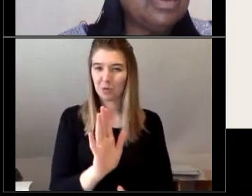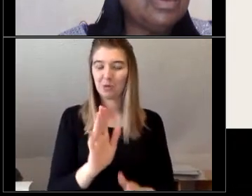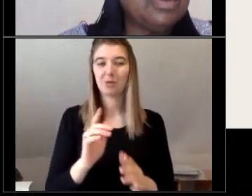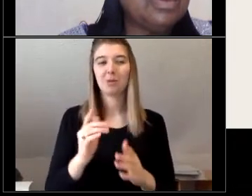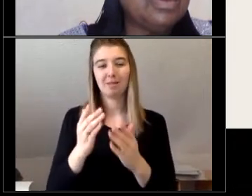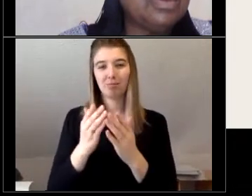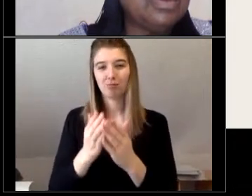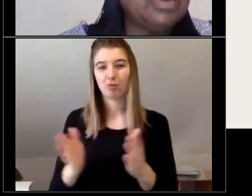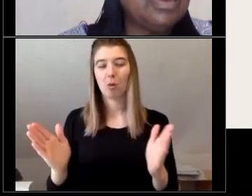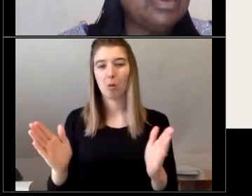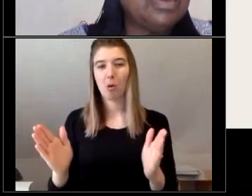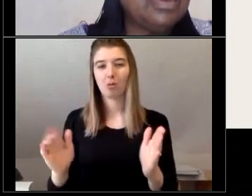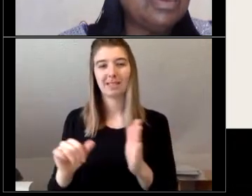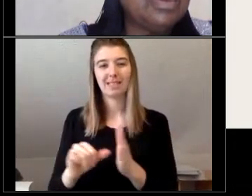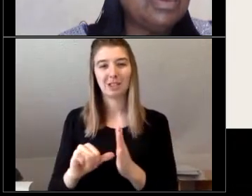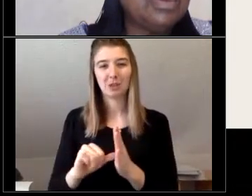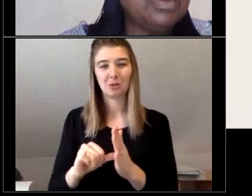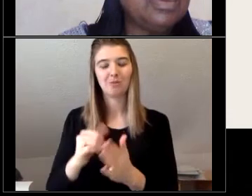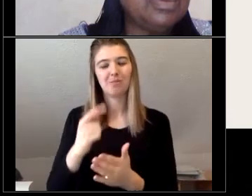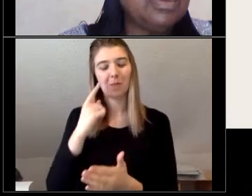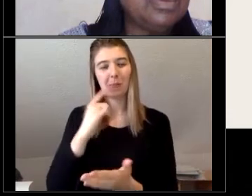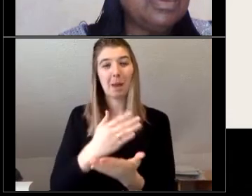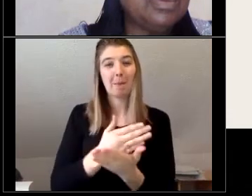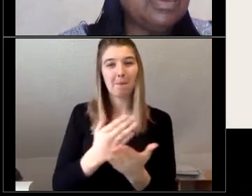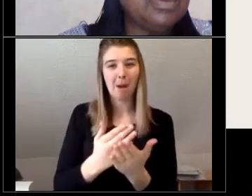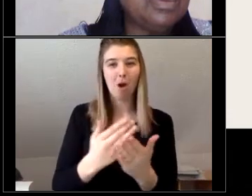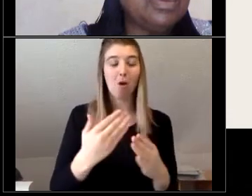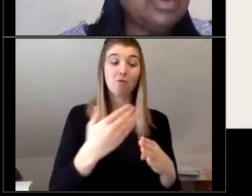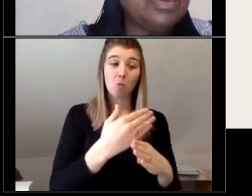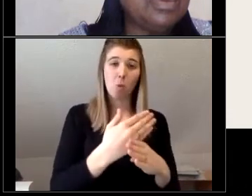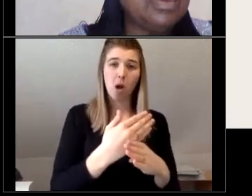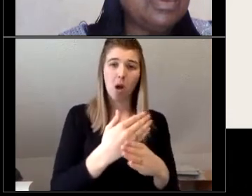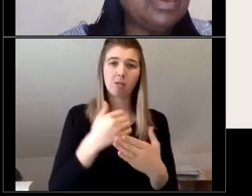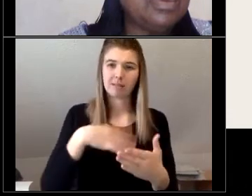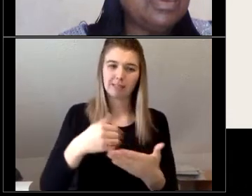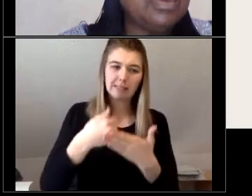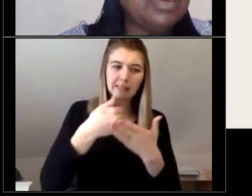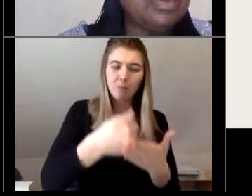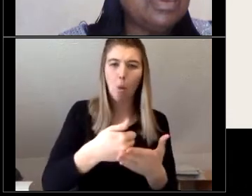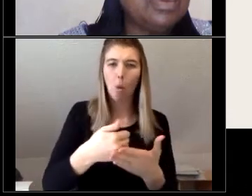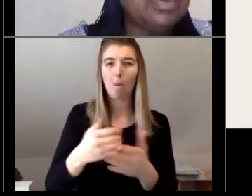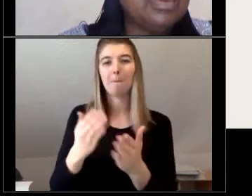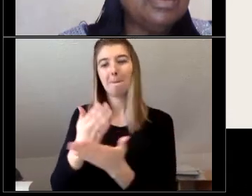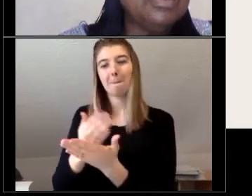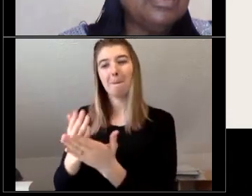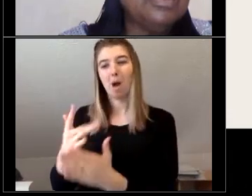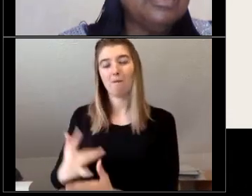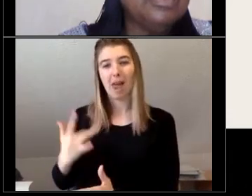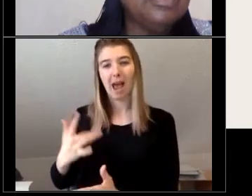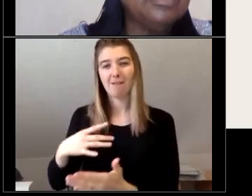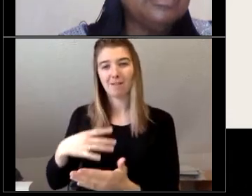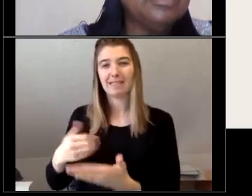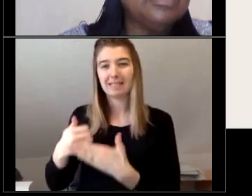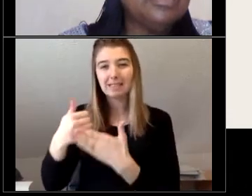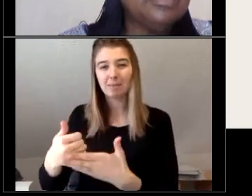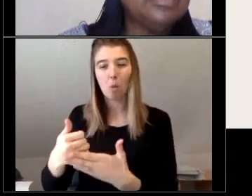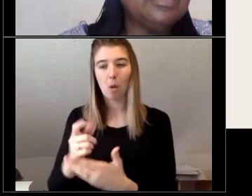parts of work and life that need to be supported. And I think having systems in place that